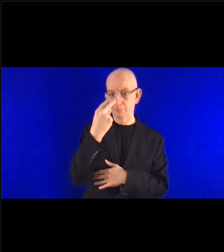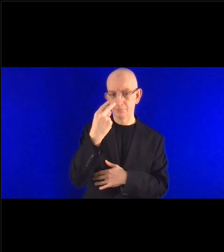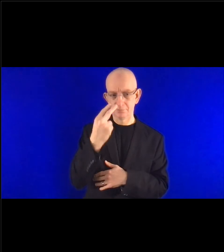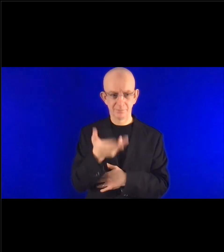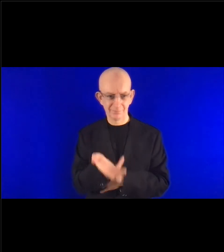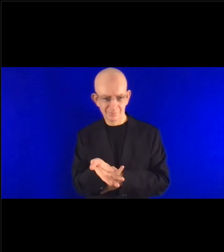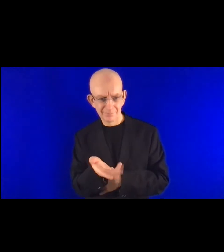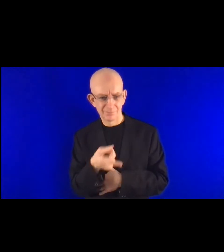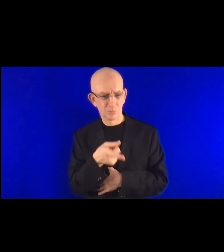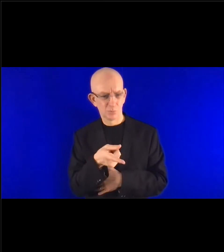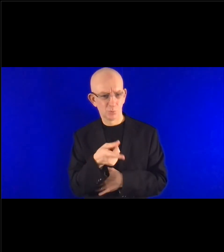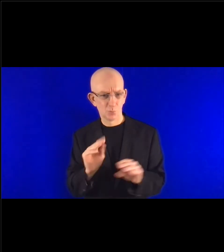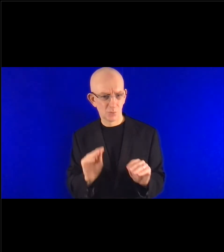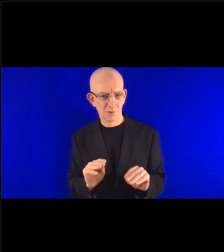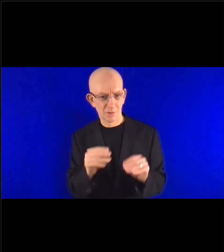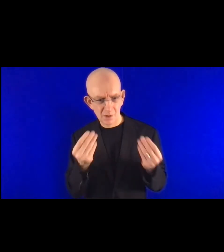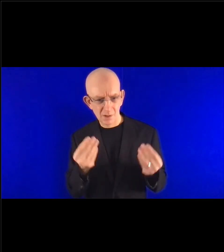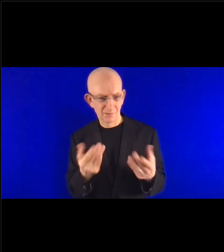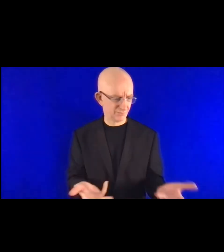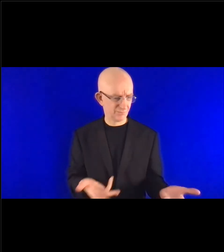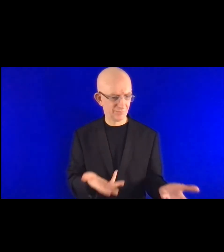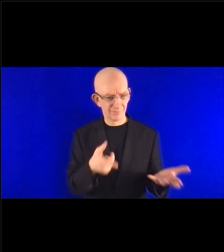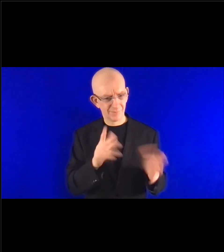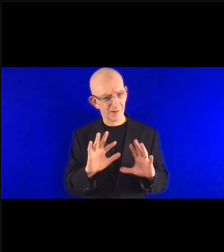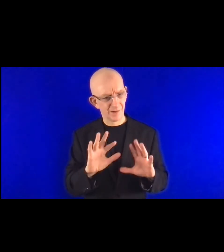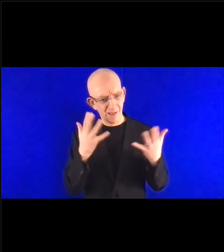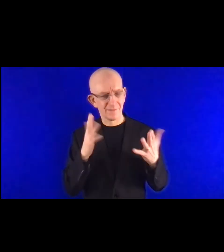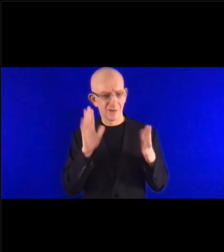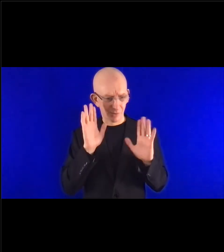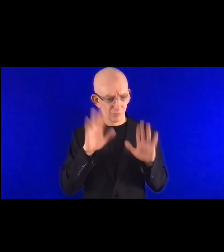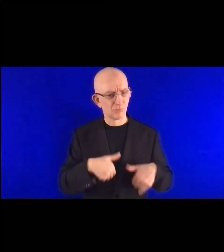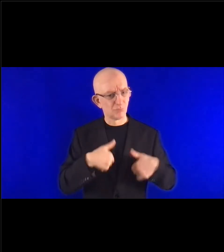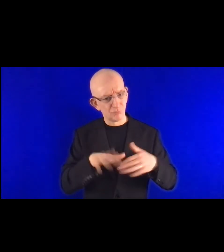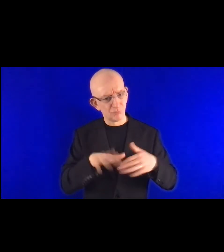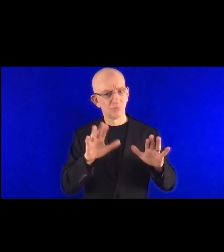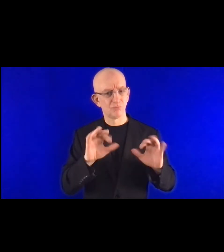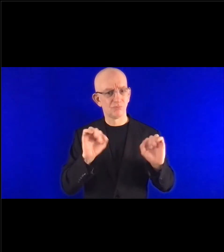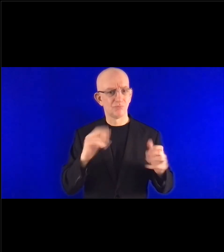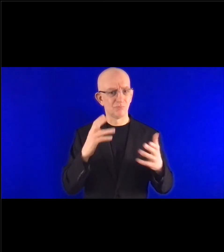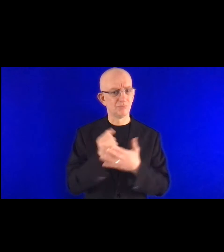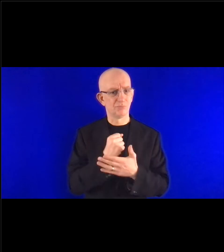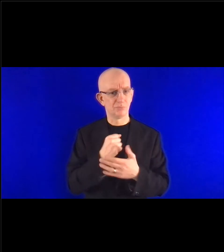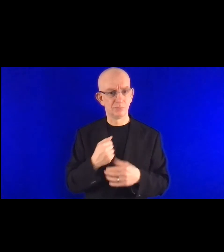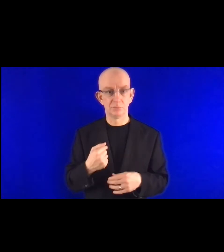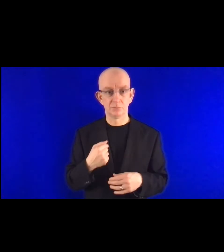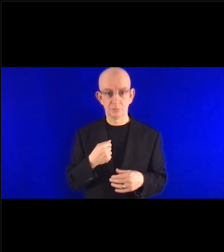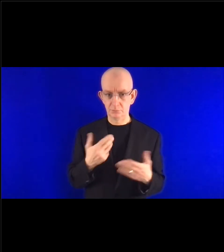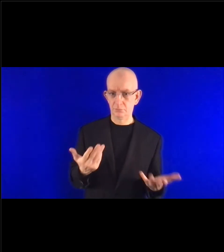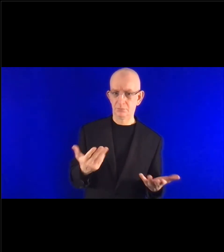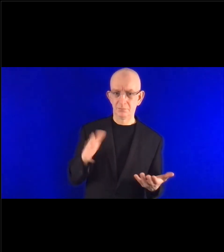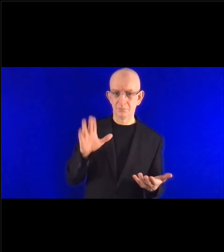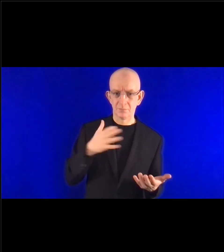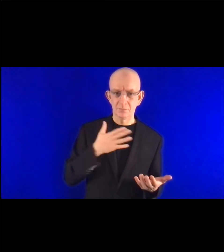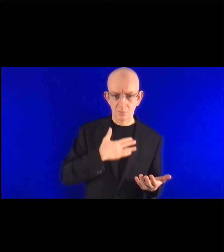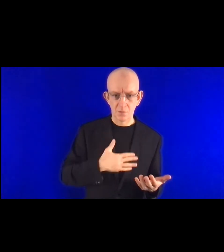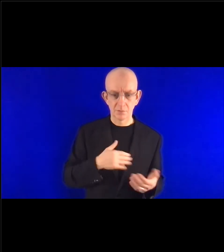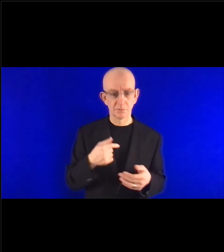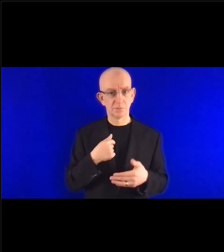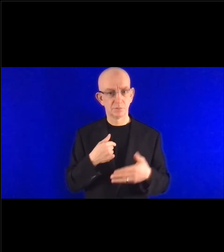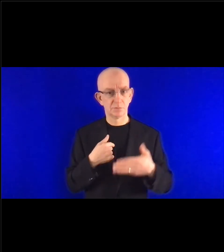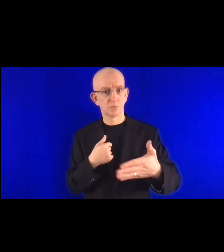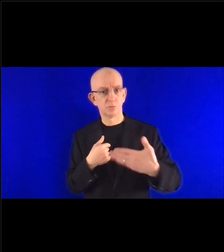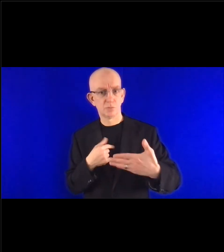with my keys. I want to dress up without help. I want to carry groceries without everything falling apart. I want to go on a first date